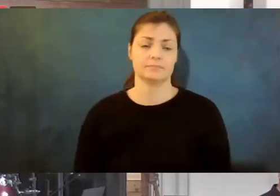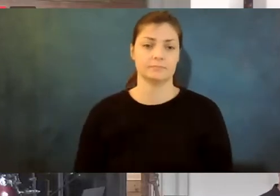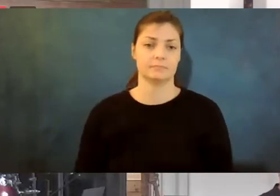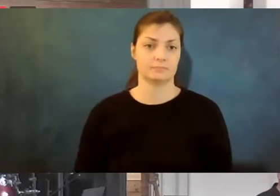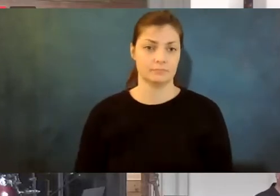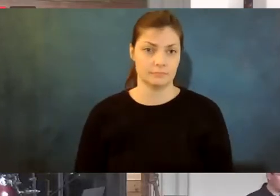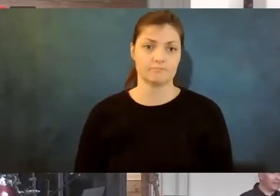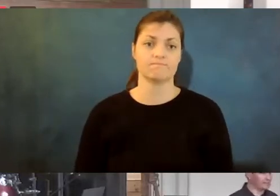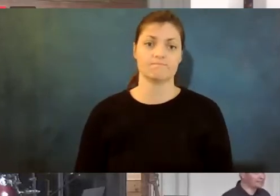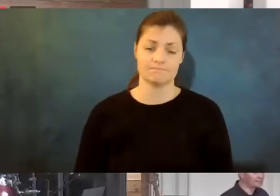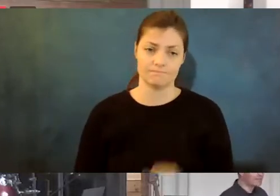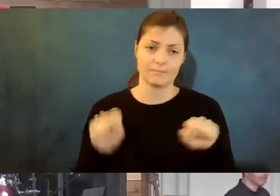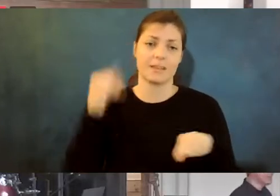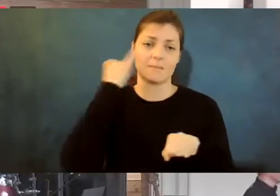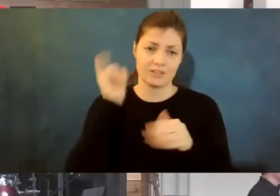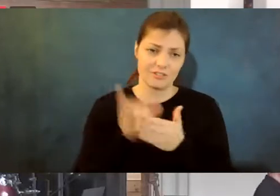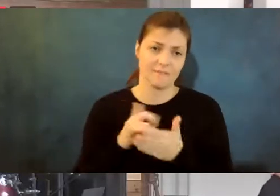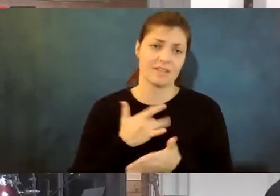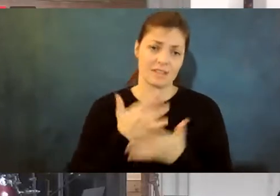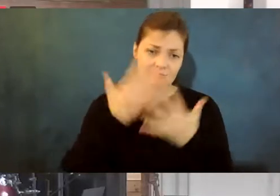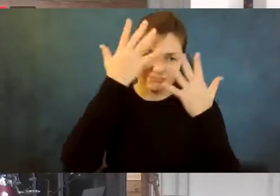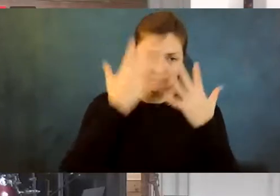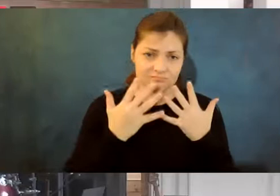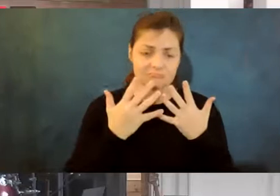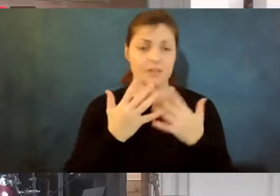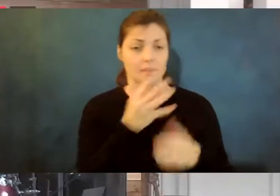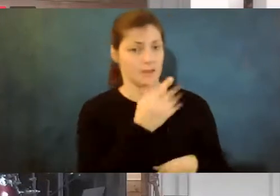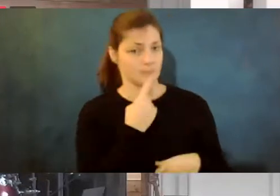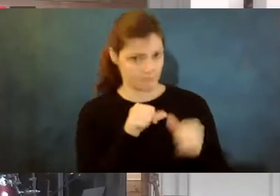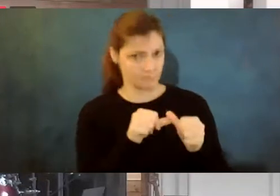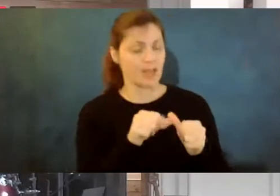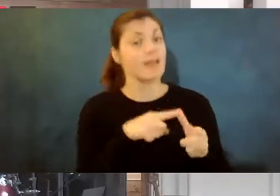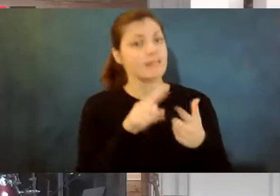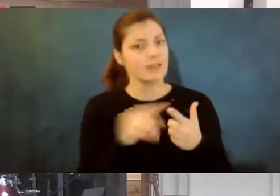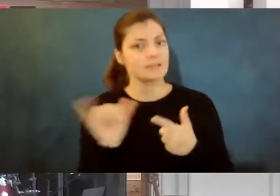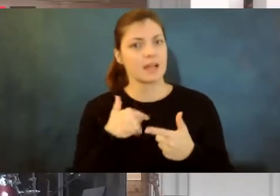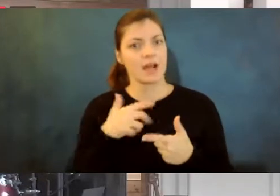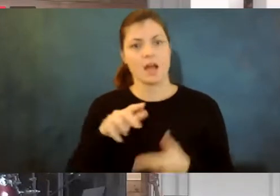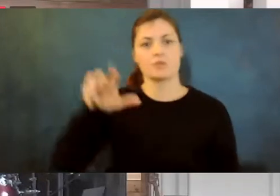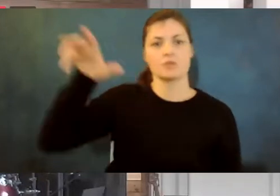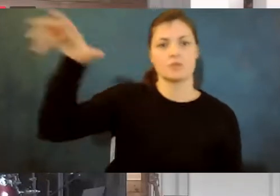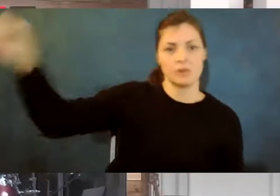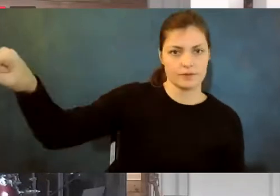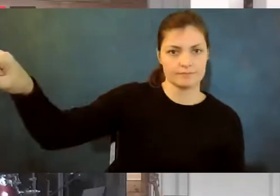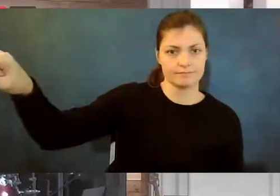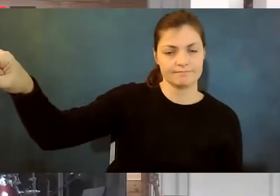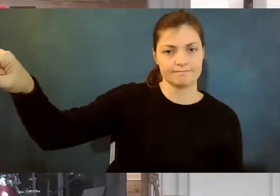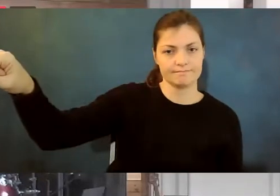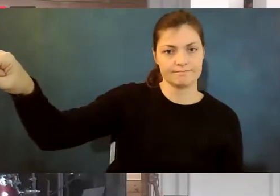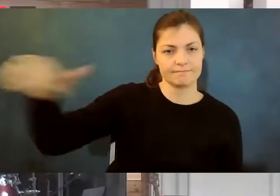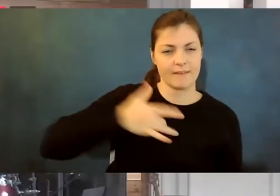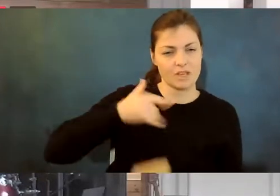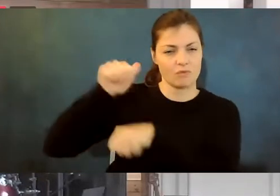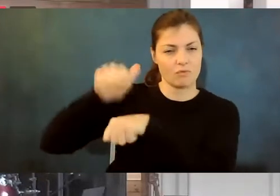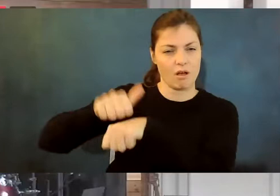I was like, "Yeah, I can imagine." She said, "Then it's like I reach over, and I feel a